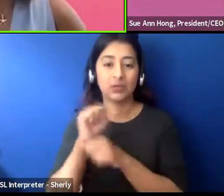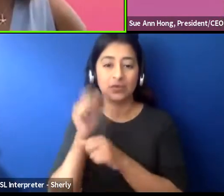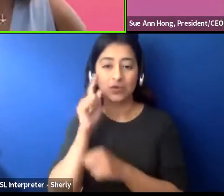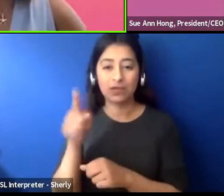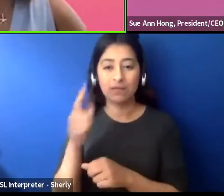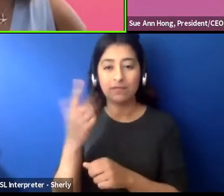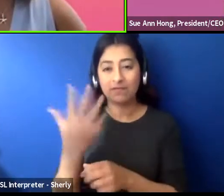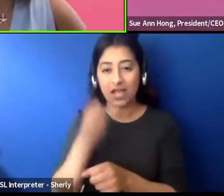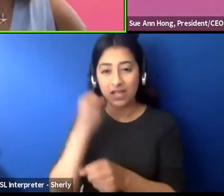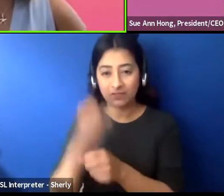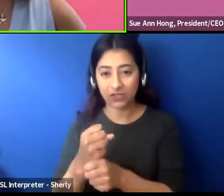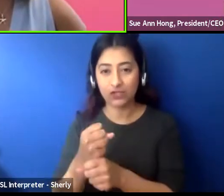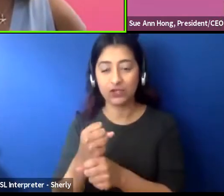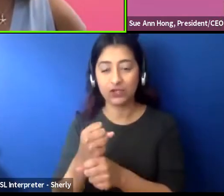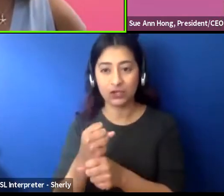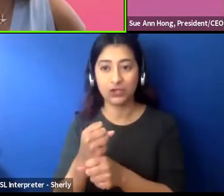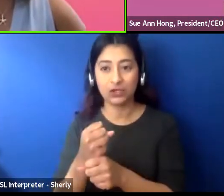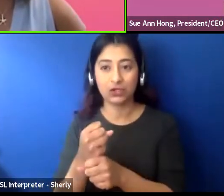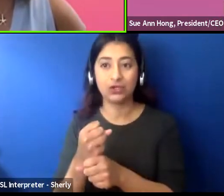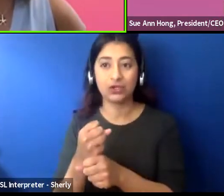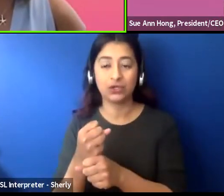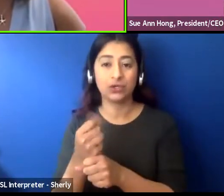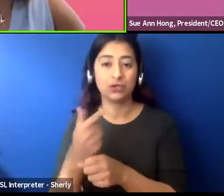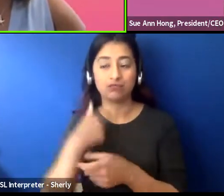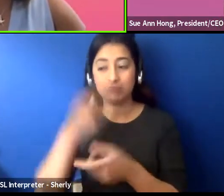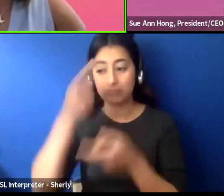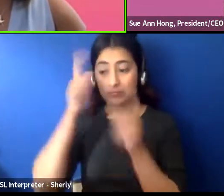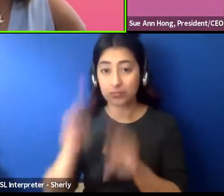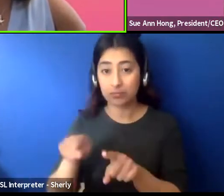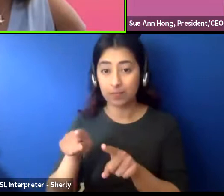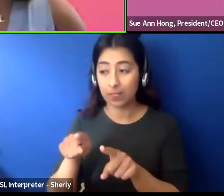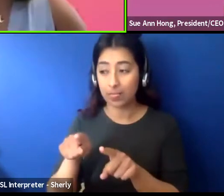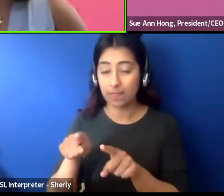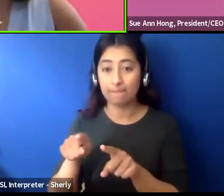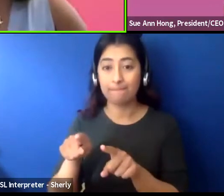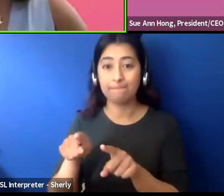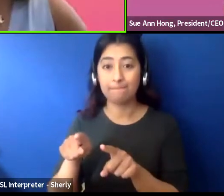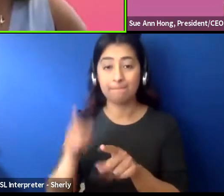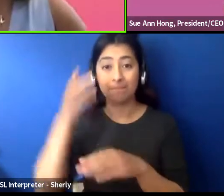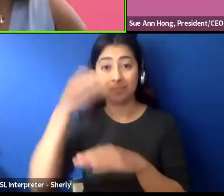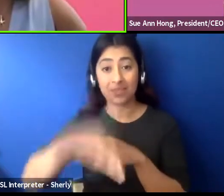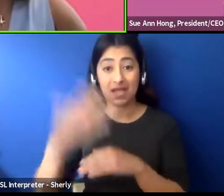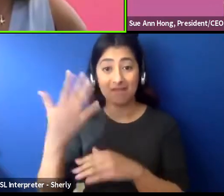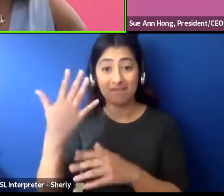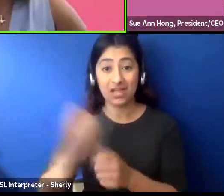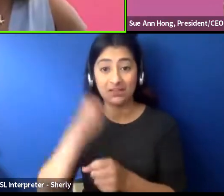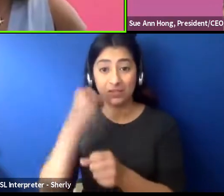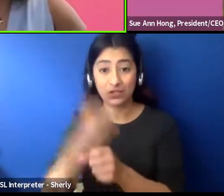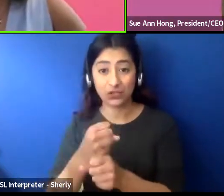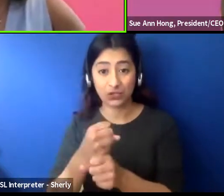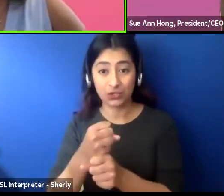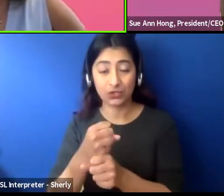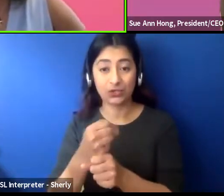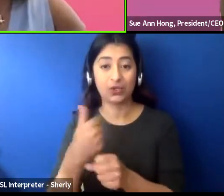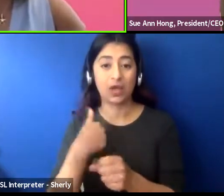5 years, and I had made an agreement that at the end of the 5 years, I wanted to become president, which